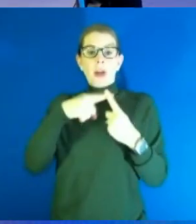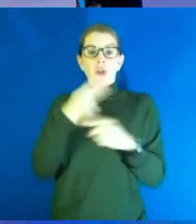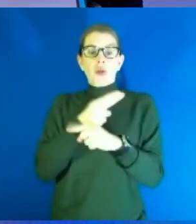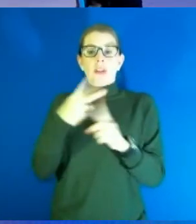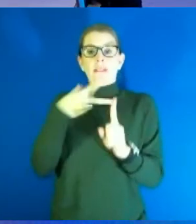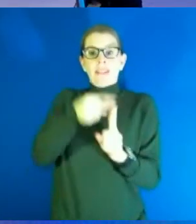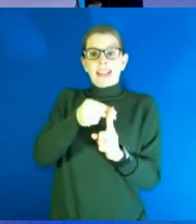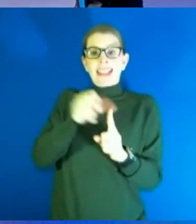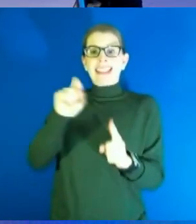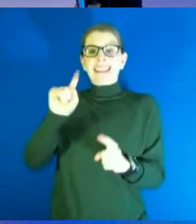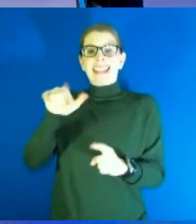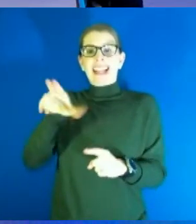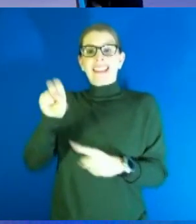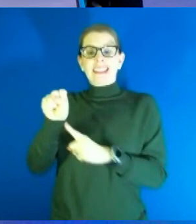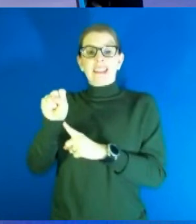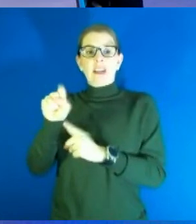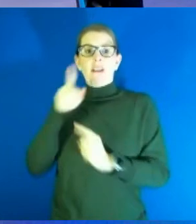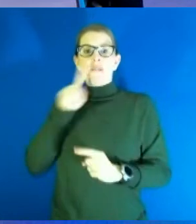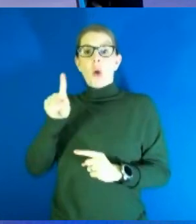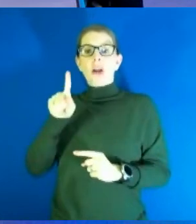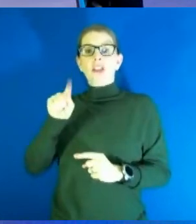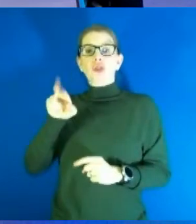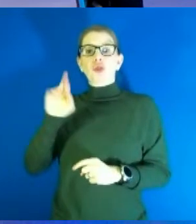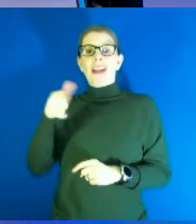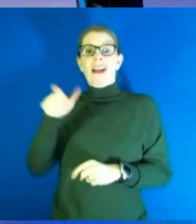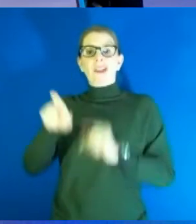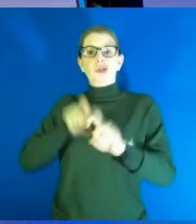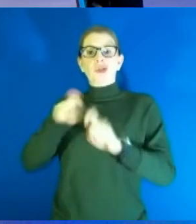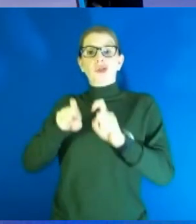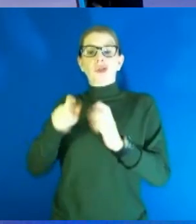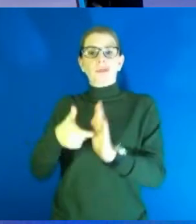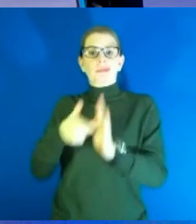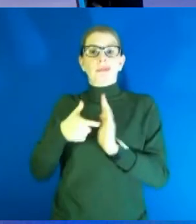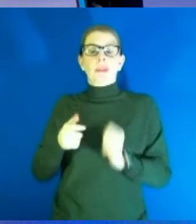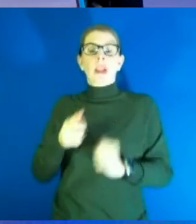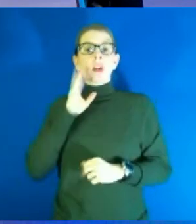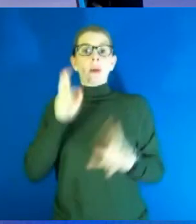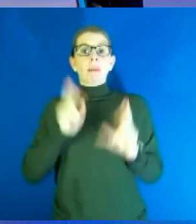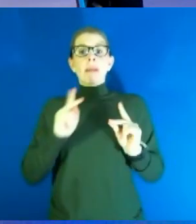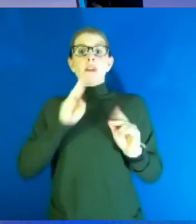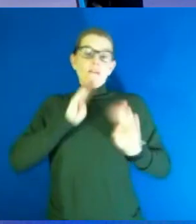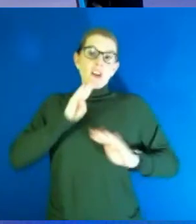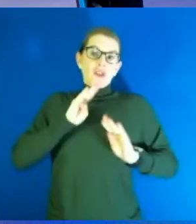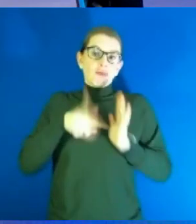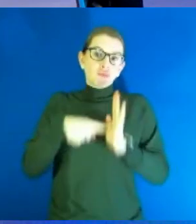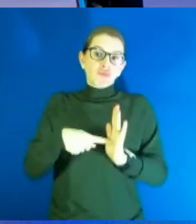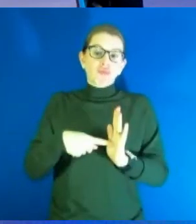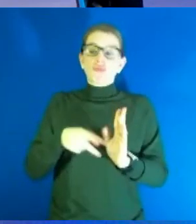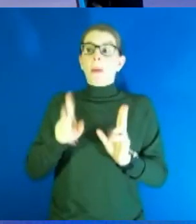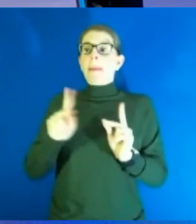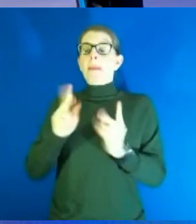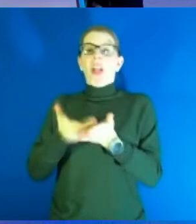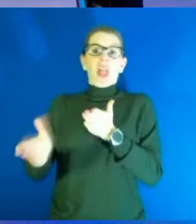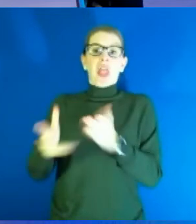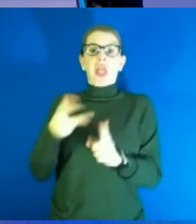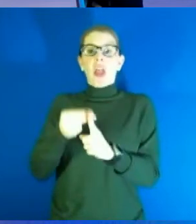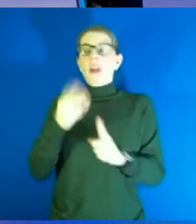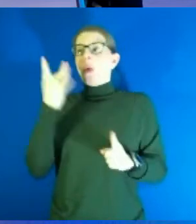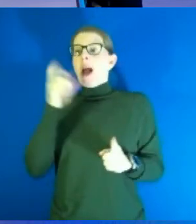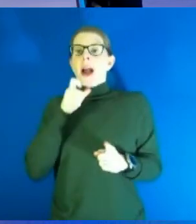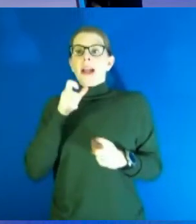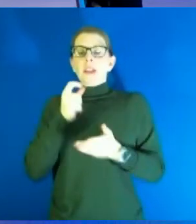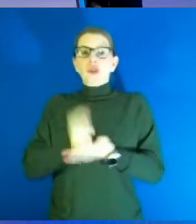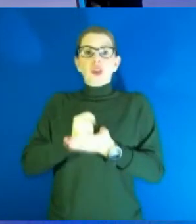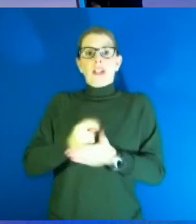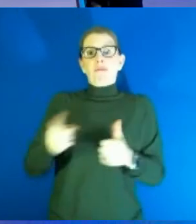as a triage criteria? We know people have shown a lot of frustration. People aren't vaccinated. Why do they get treated